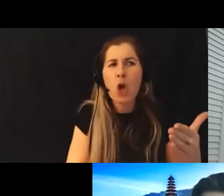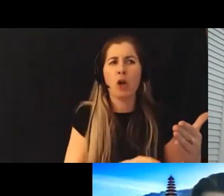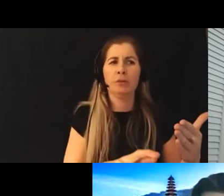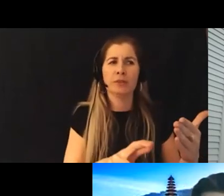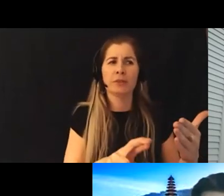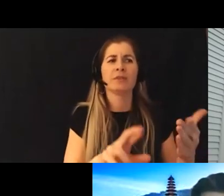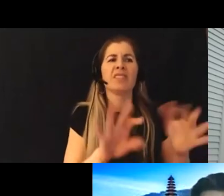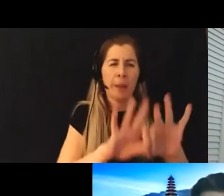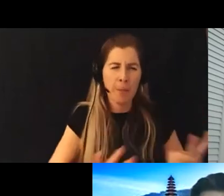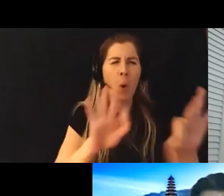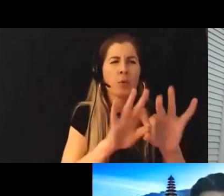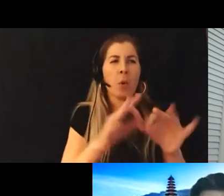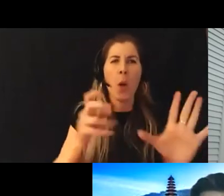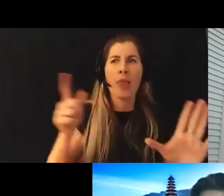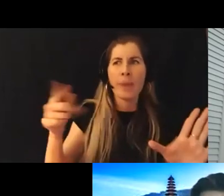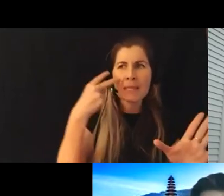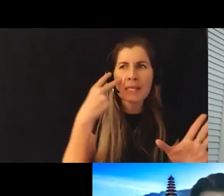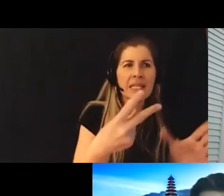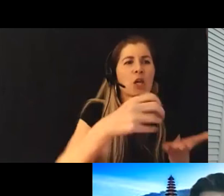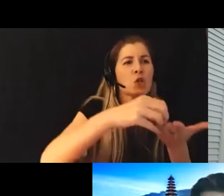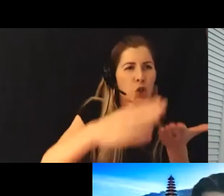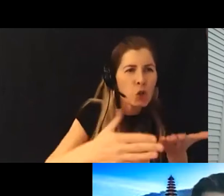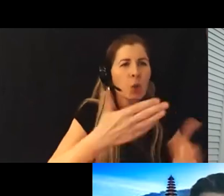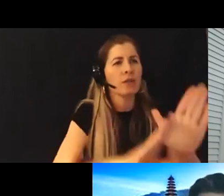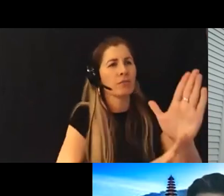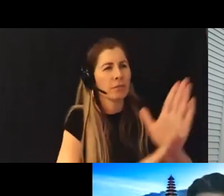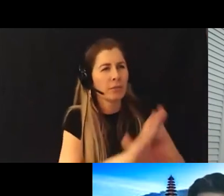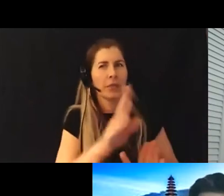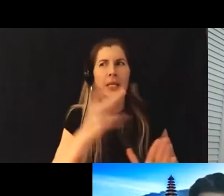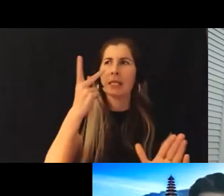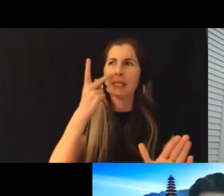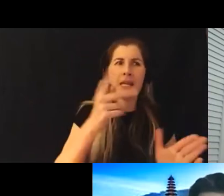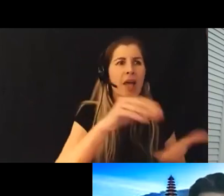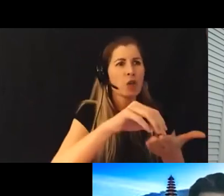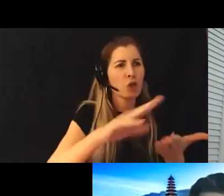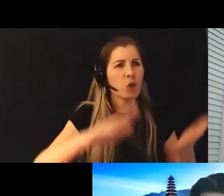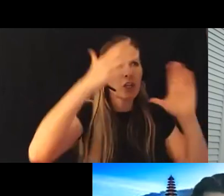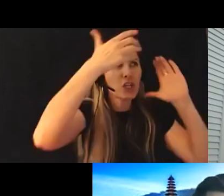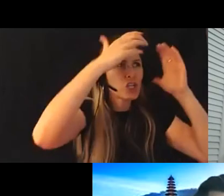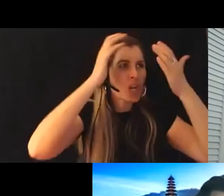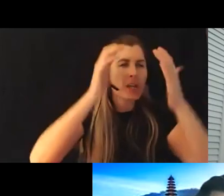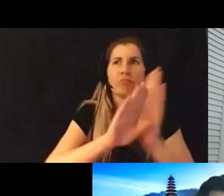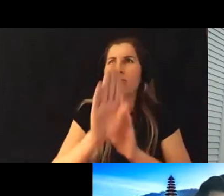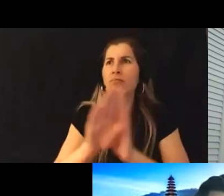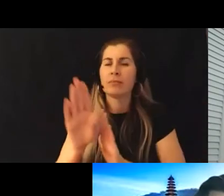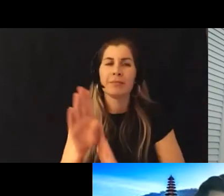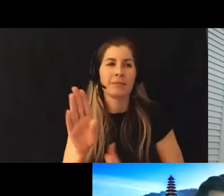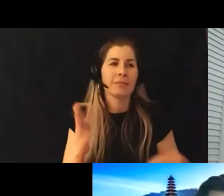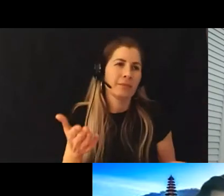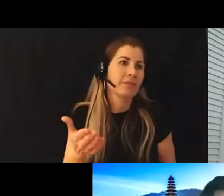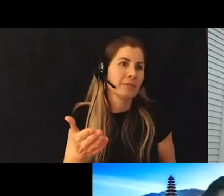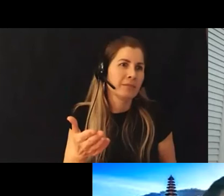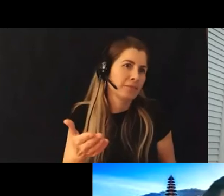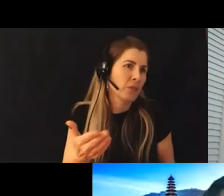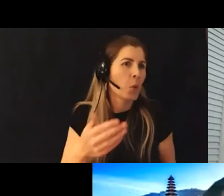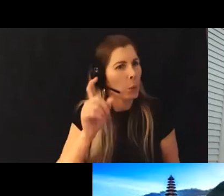We got to get them seeing those transformative moments. We got to get them seeing those mind shifts that occur, because that's the stuff that can't be done without you. And so